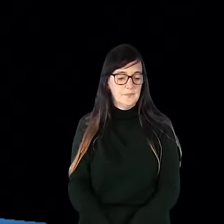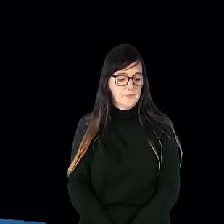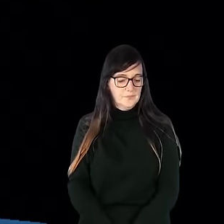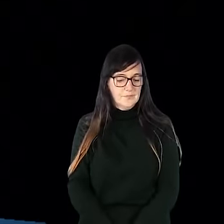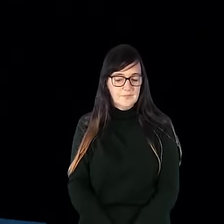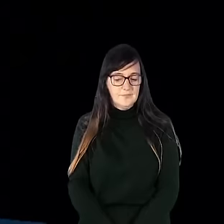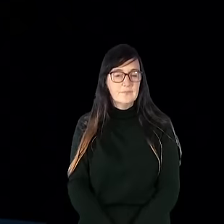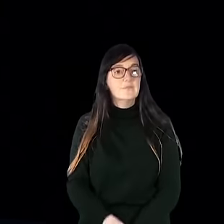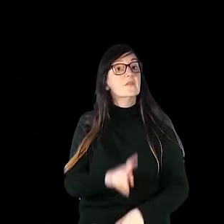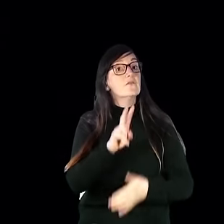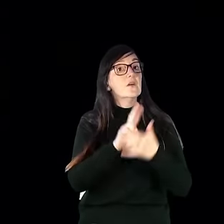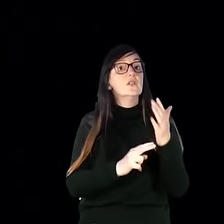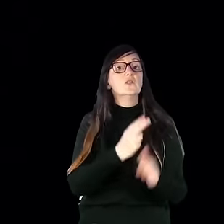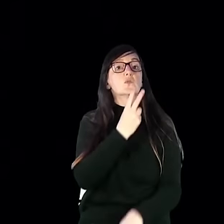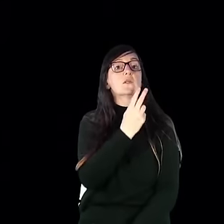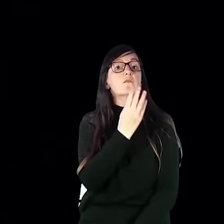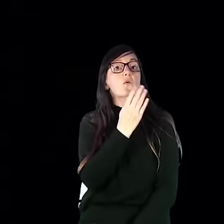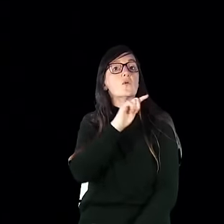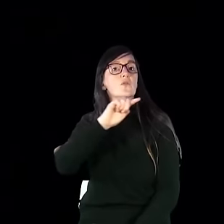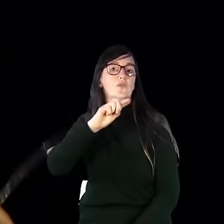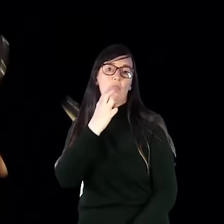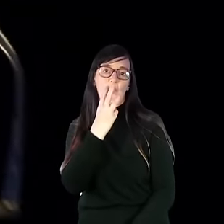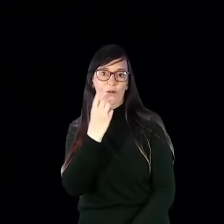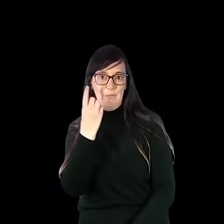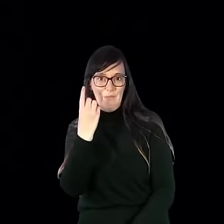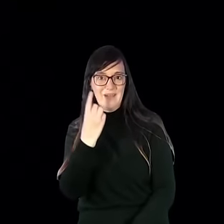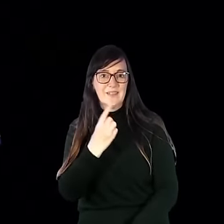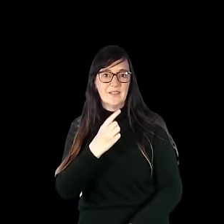1, verses 24 to 31.